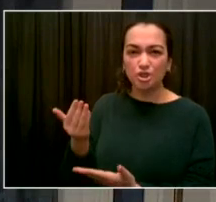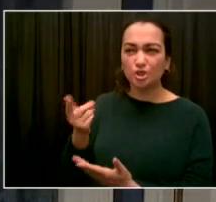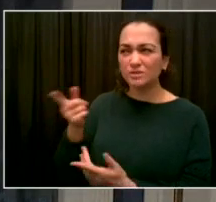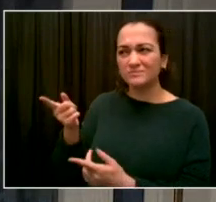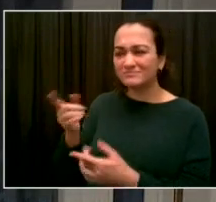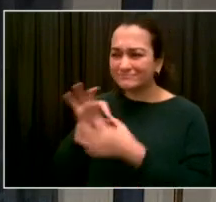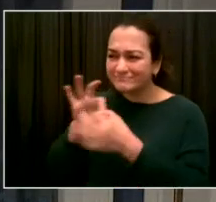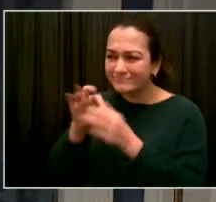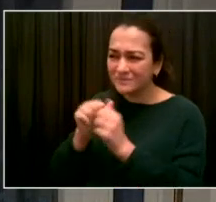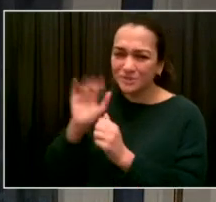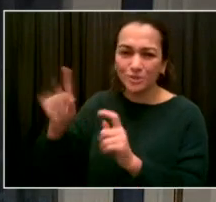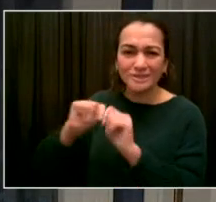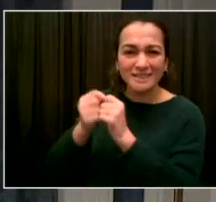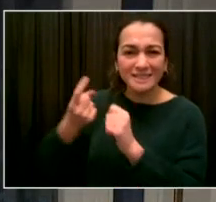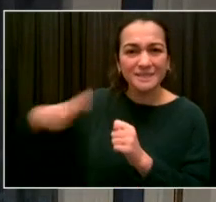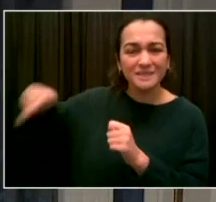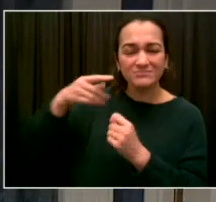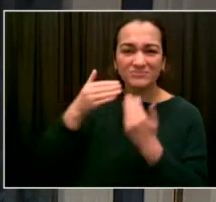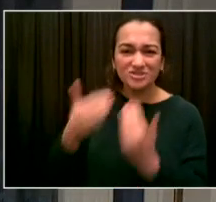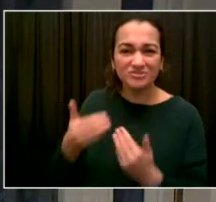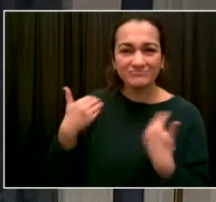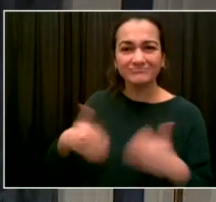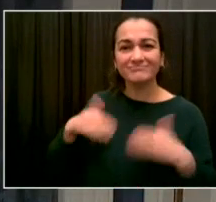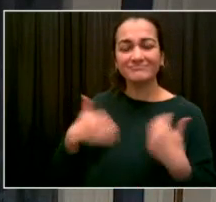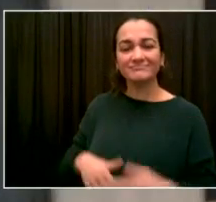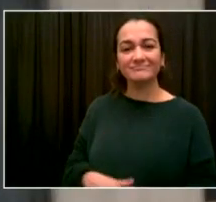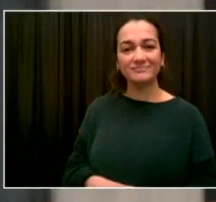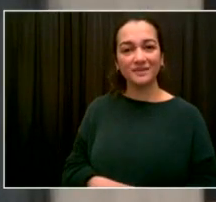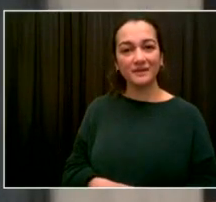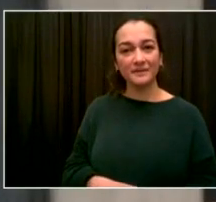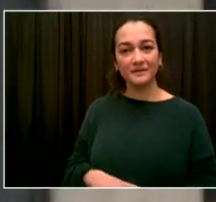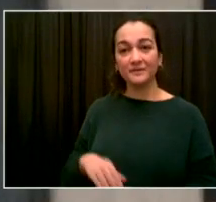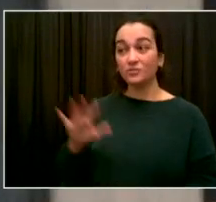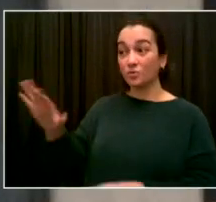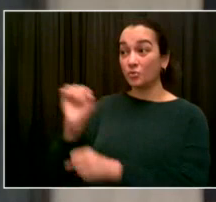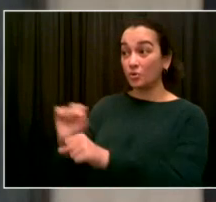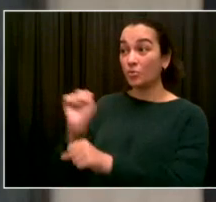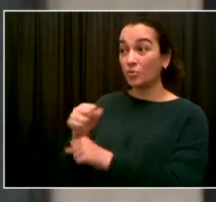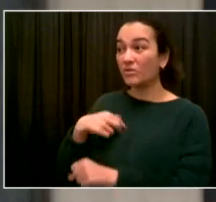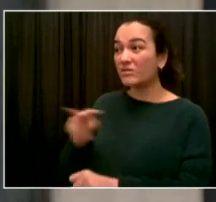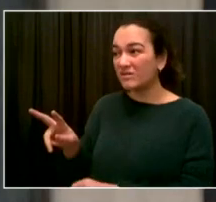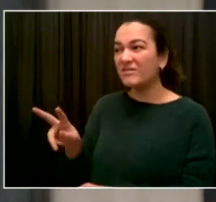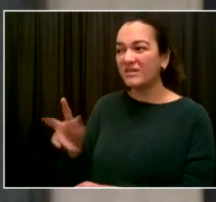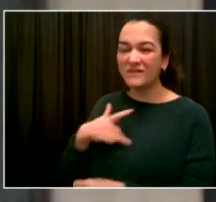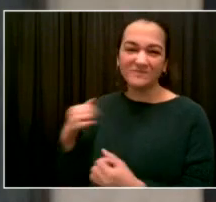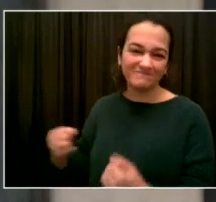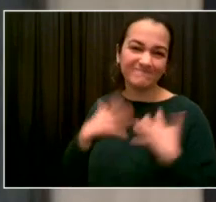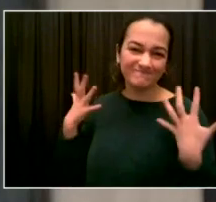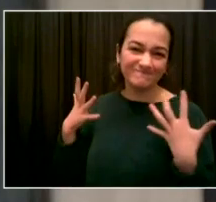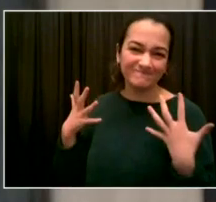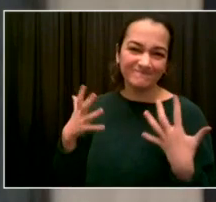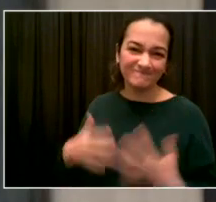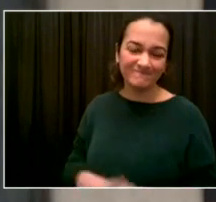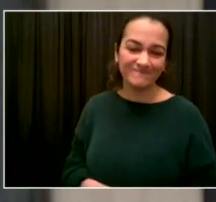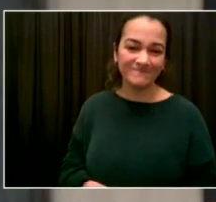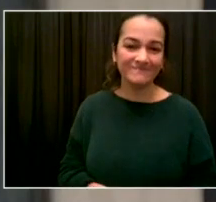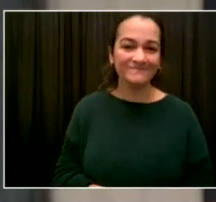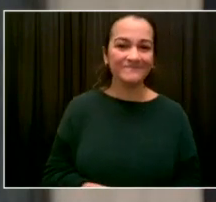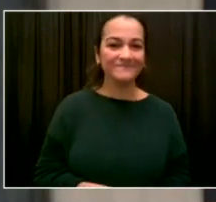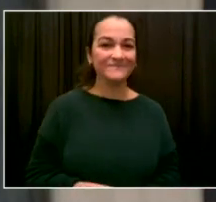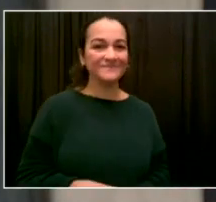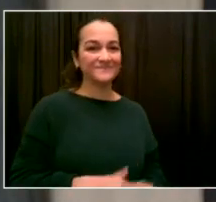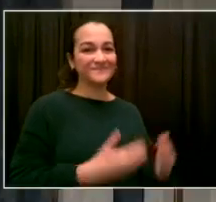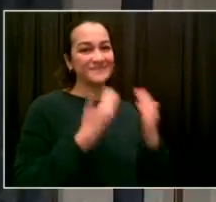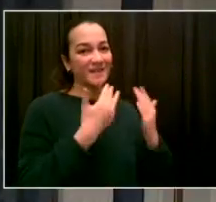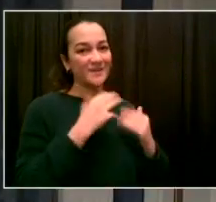for this great honor. I will treasure it because it symbolizes the place I love so much, New York. And we